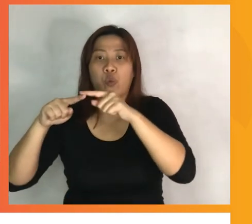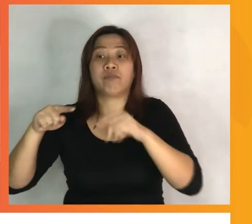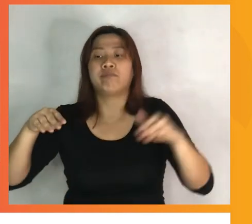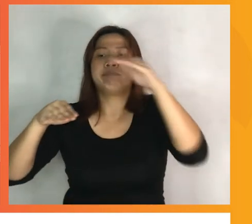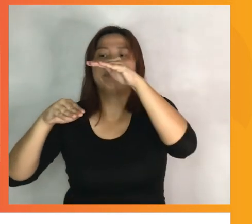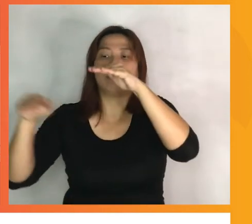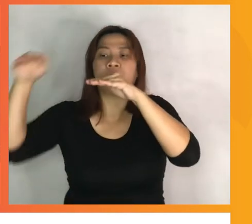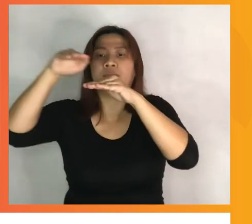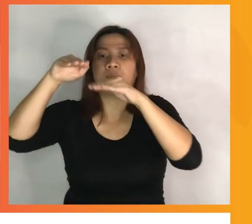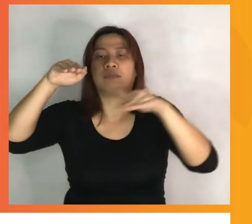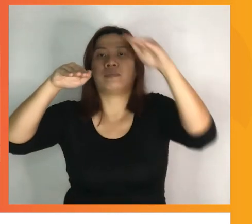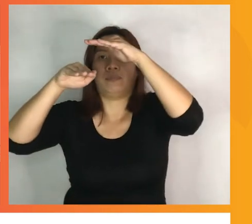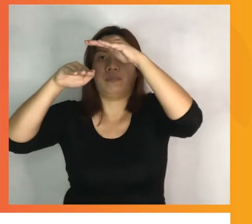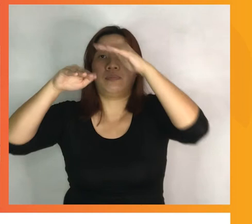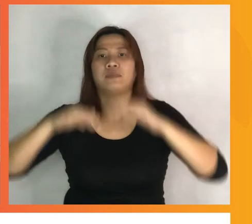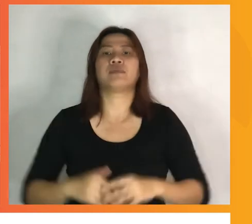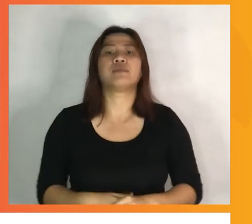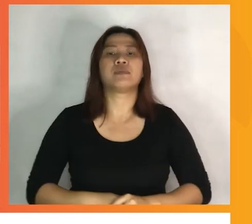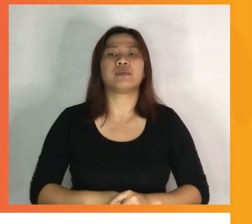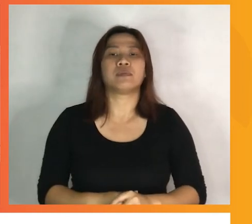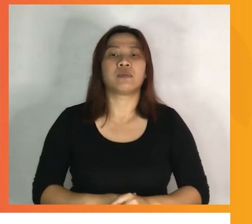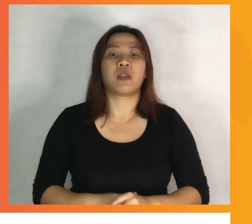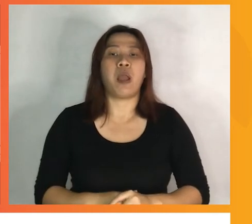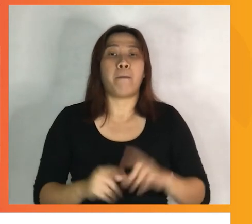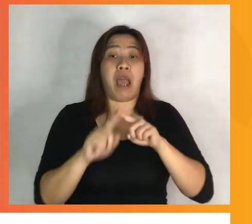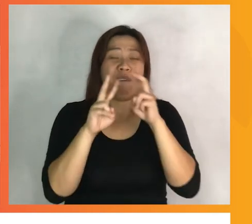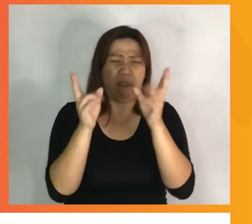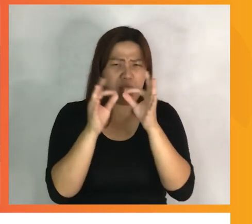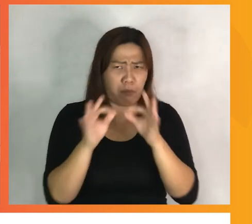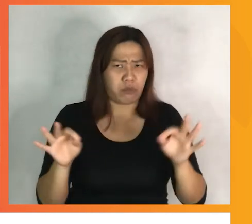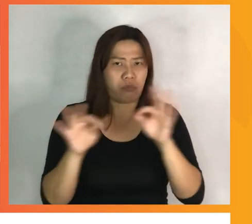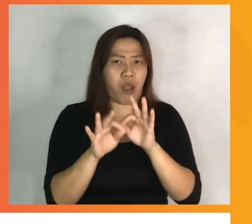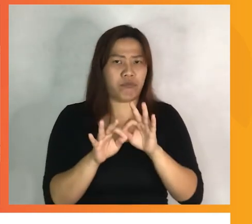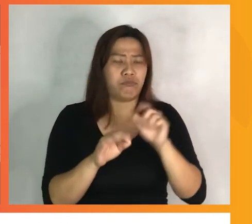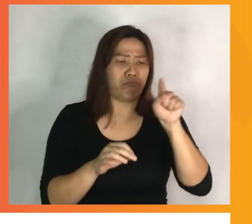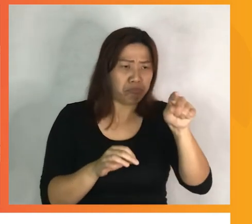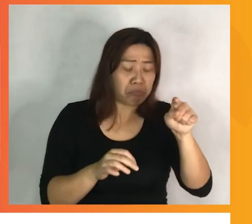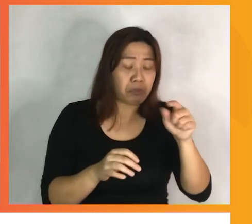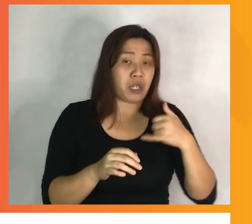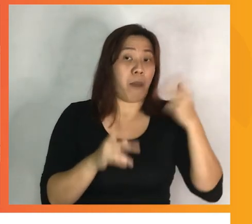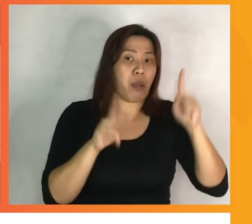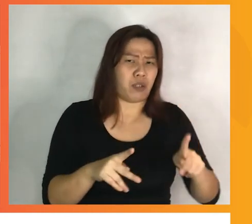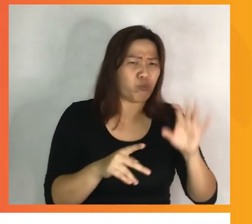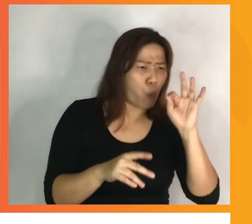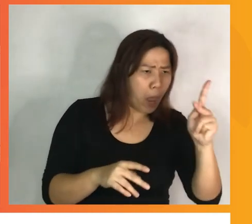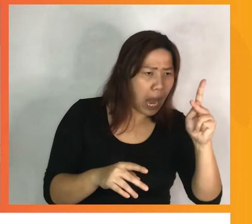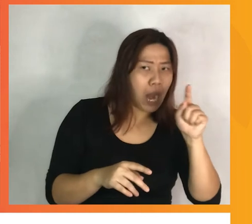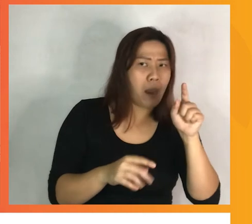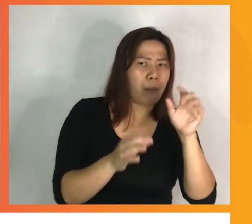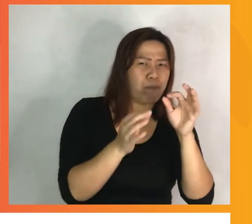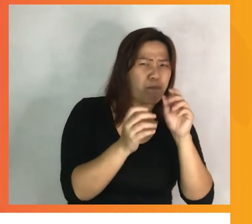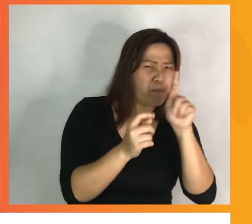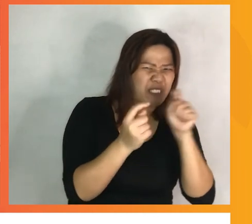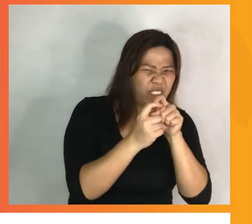move from one level to another. However, it's very important that a young person